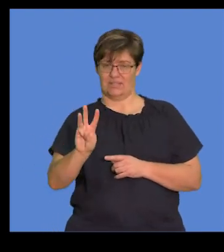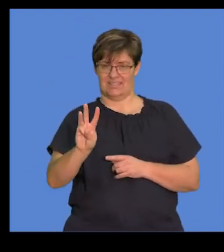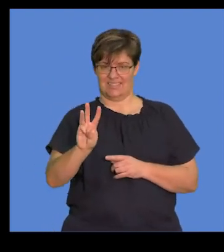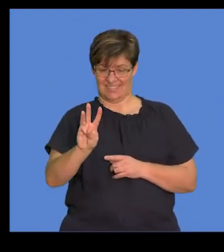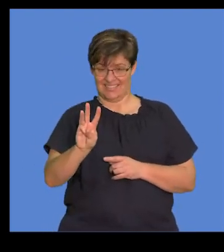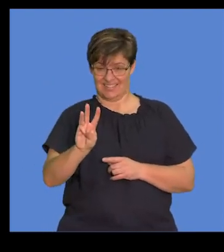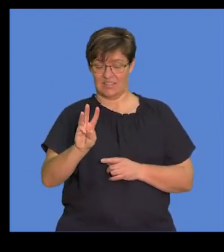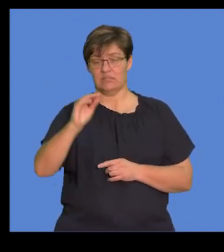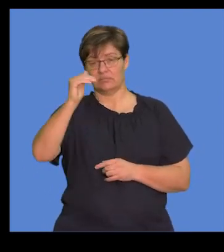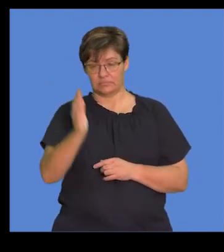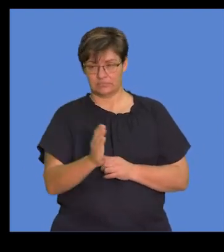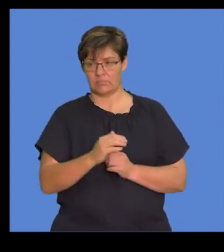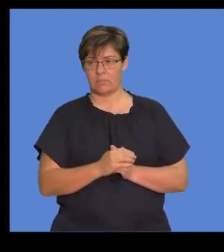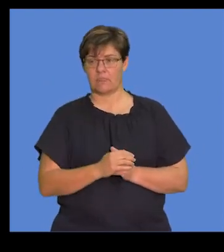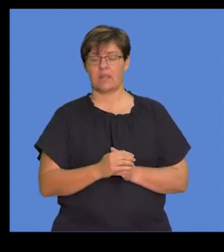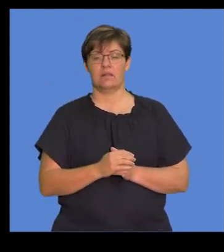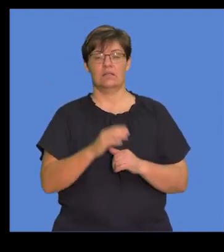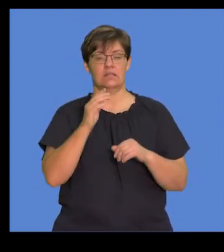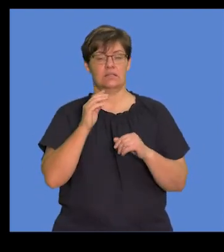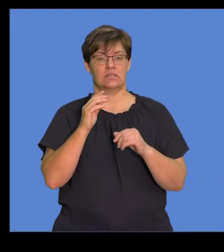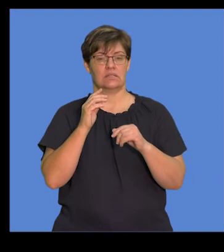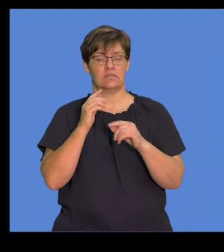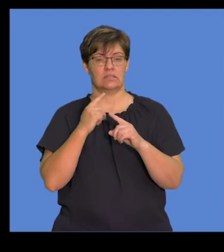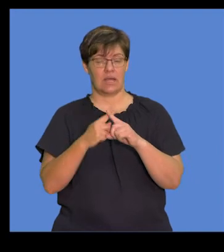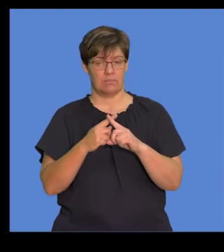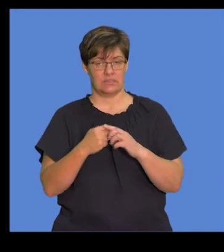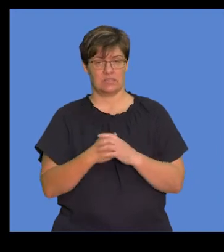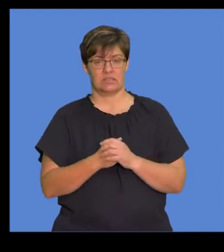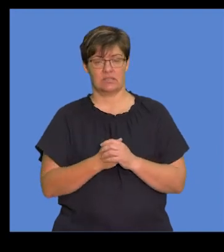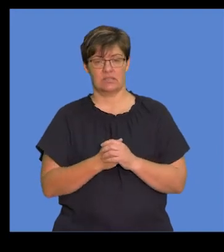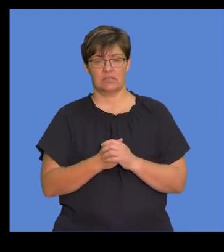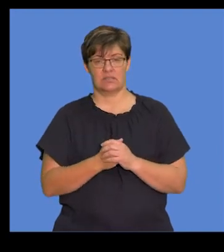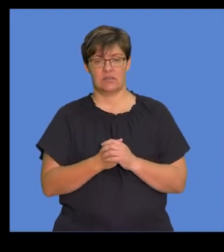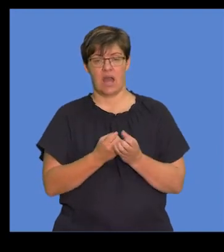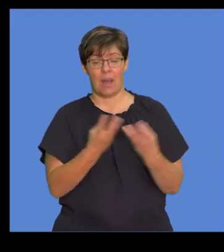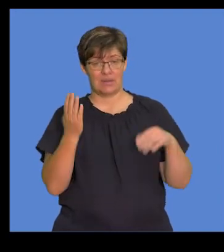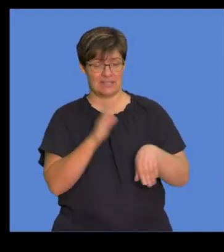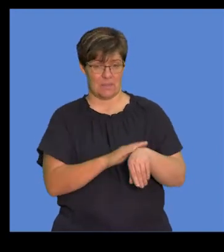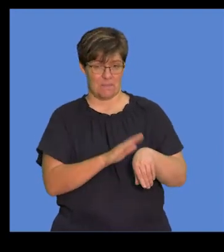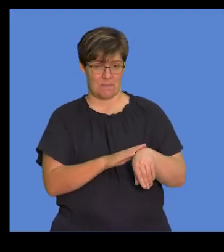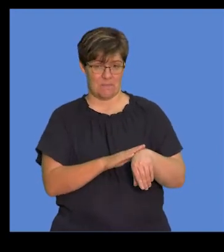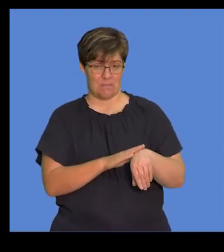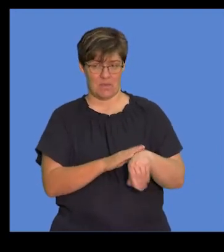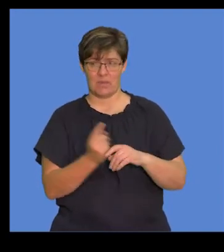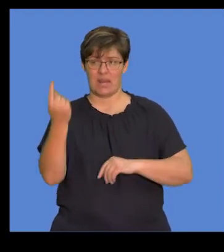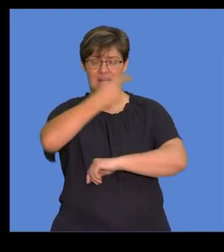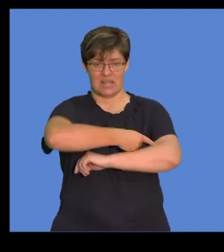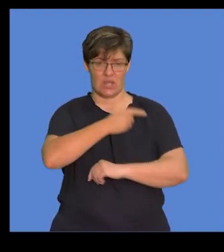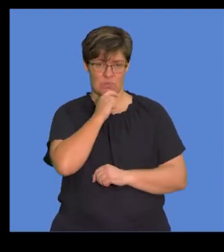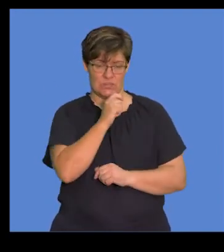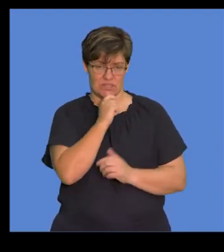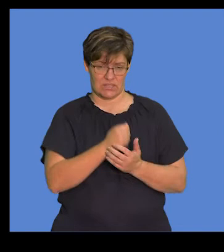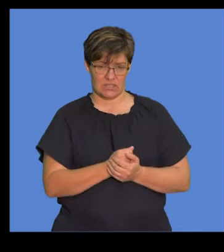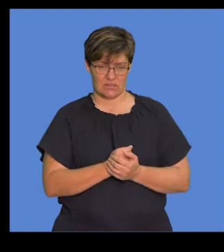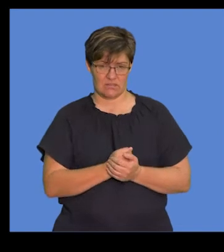2 kilowatts, okay? Multiplied by, you know, the amount of time that you use per